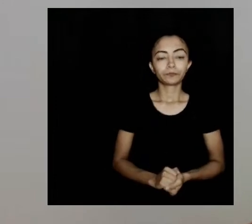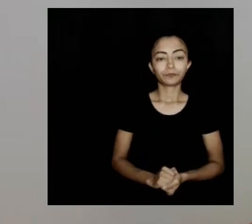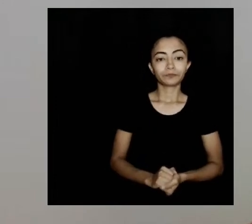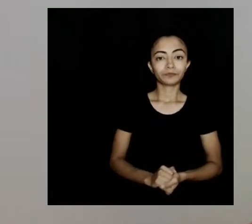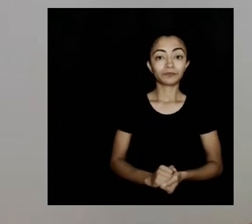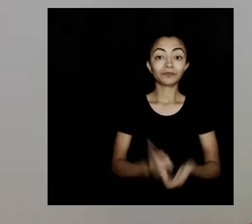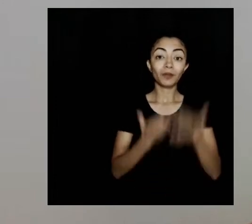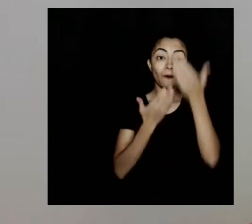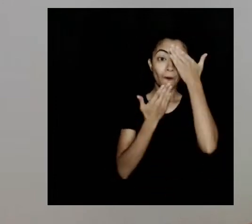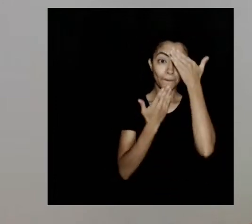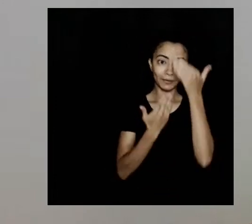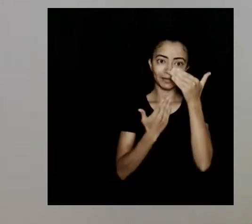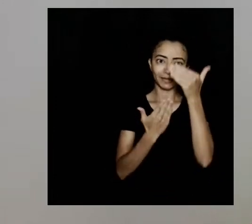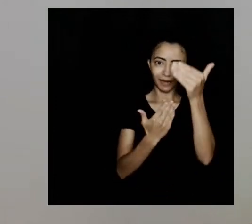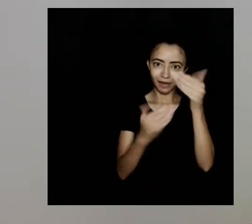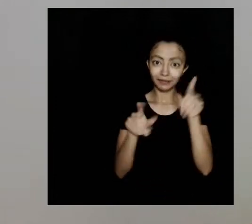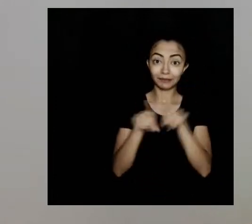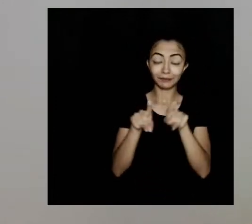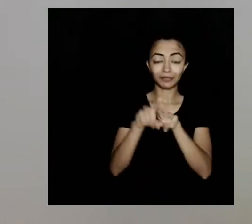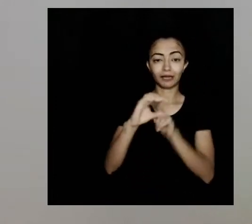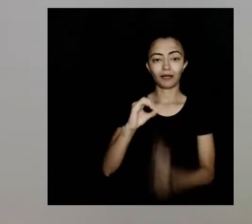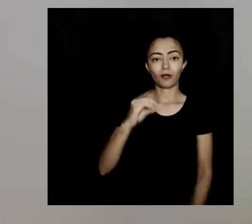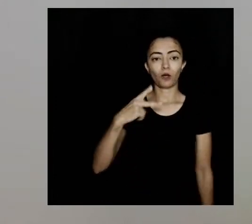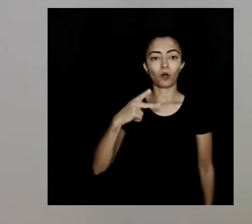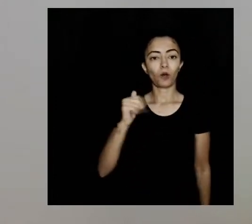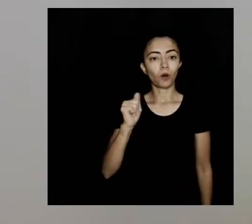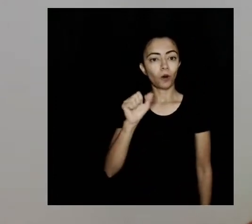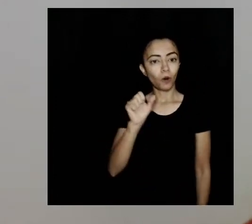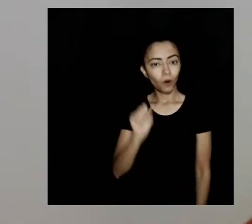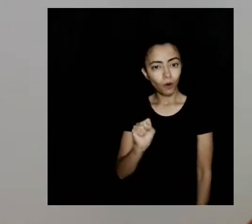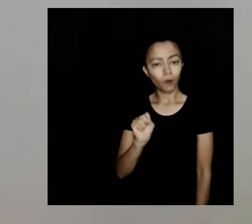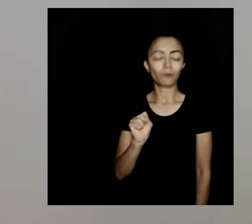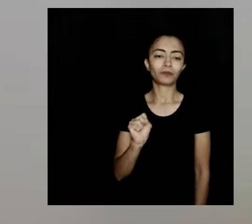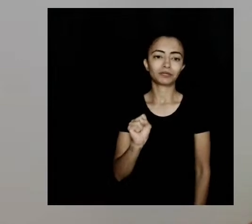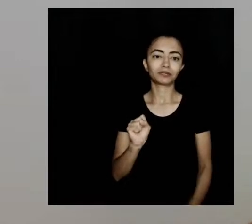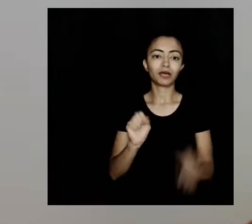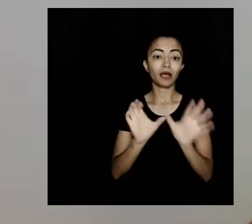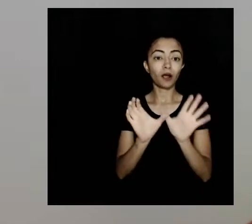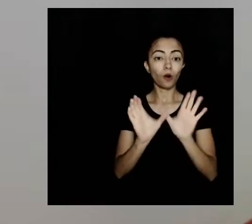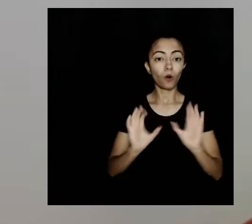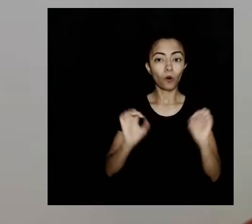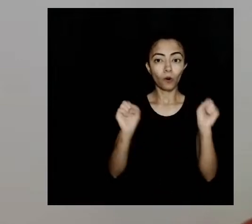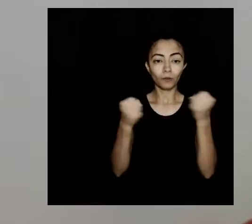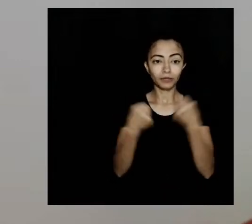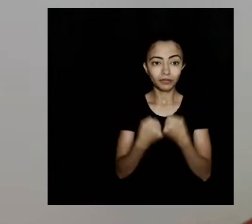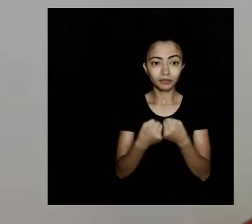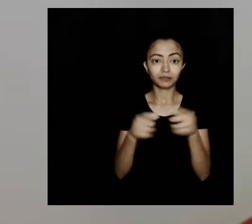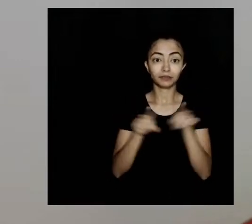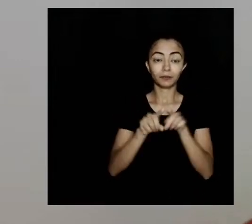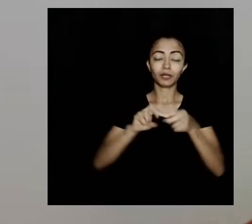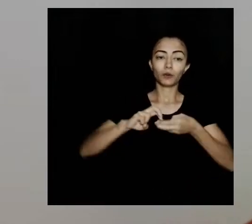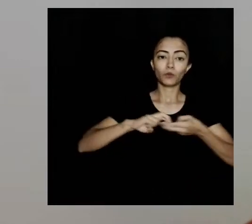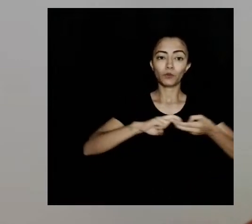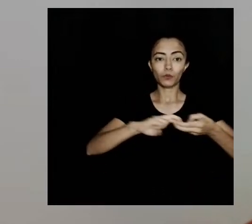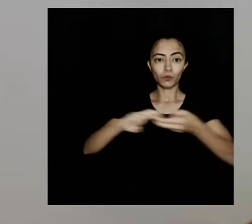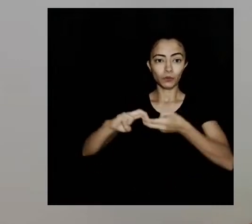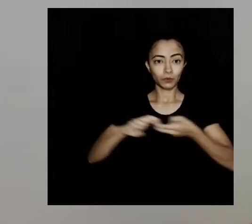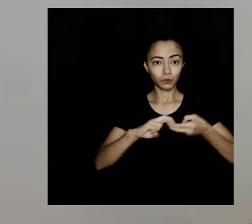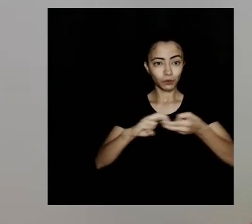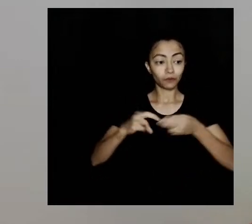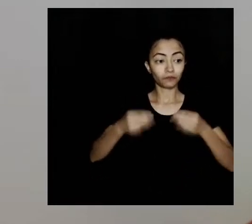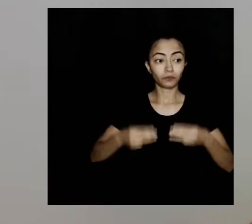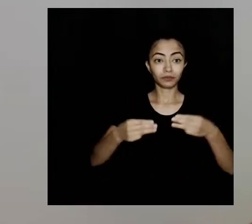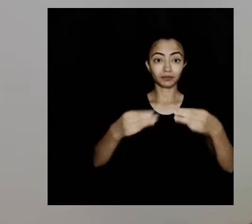represent IFA in Latin America and the Caribbean. Thank you, everyone,